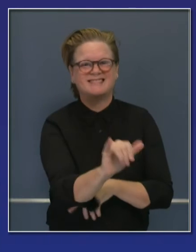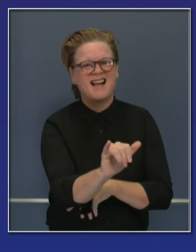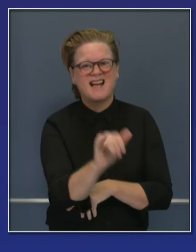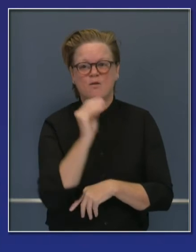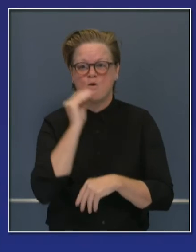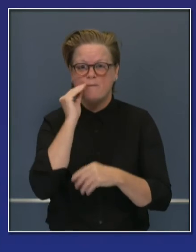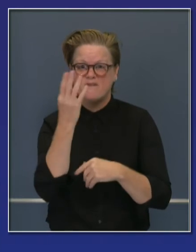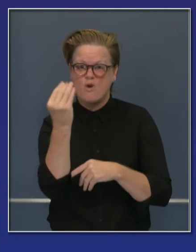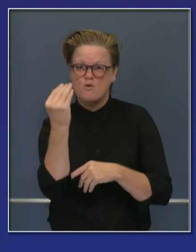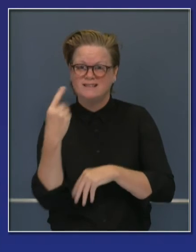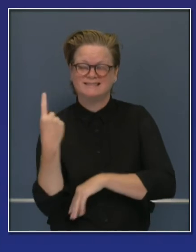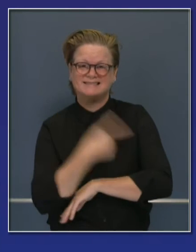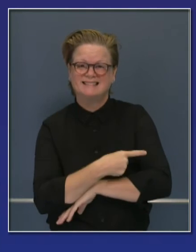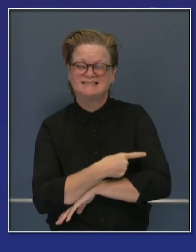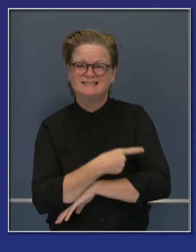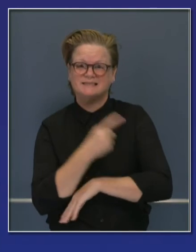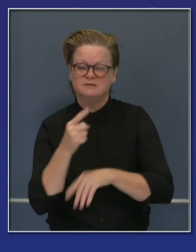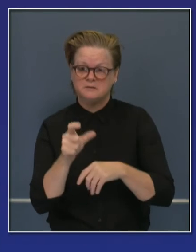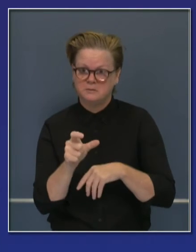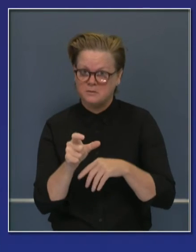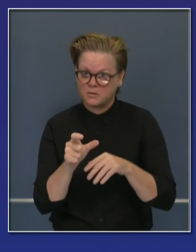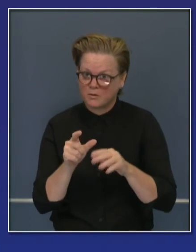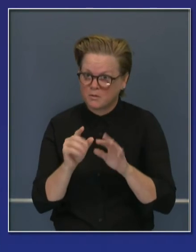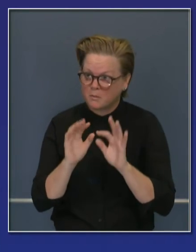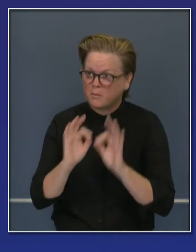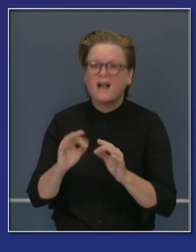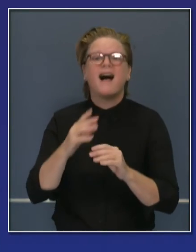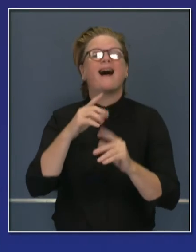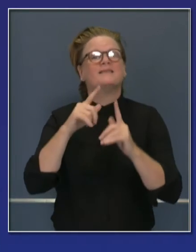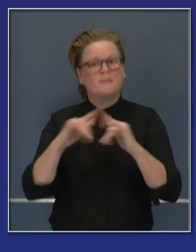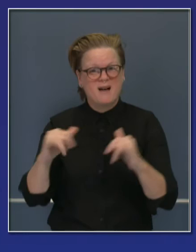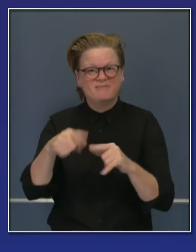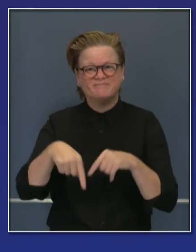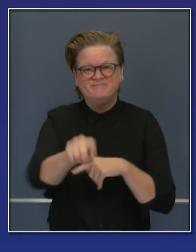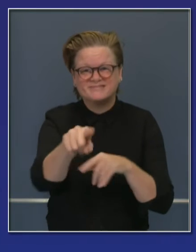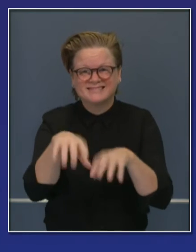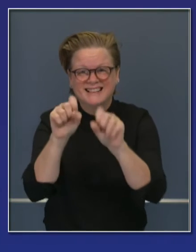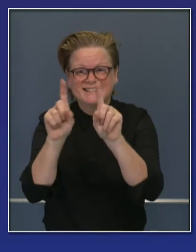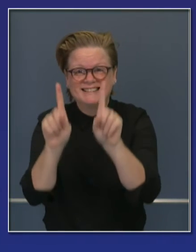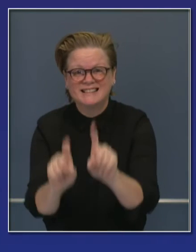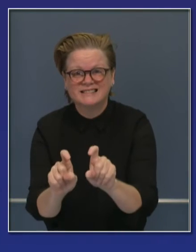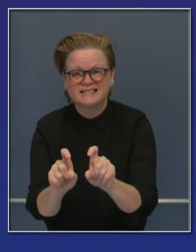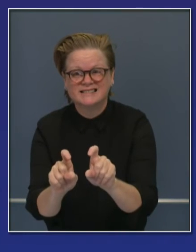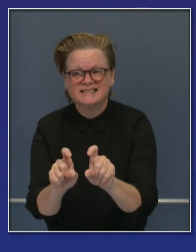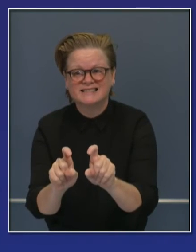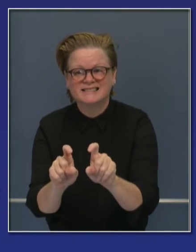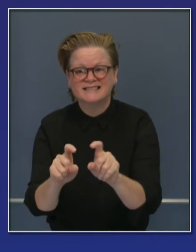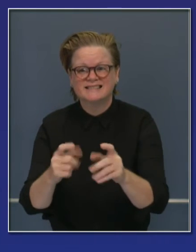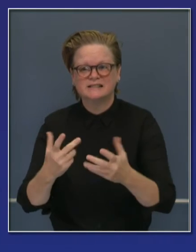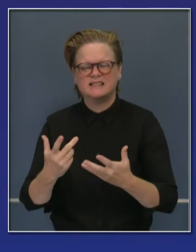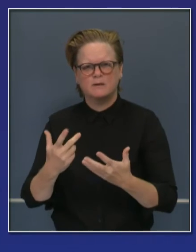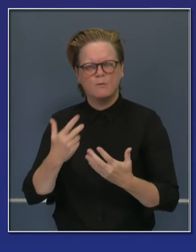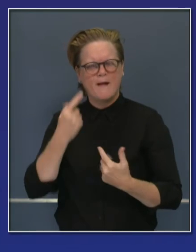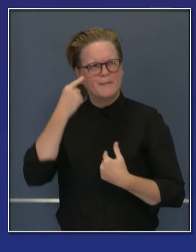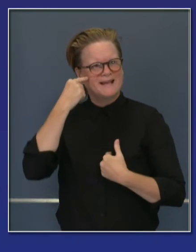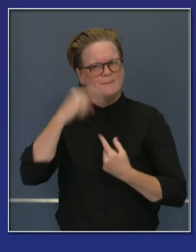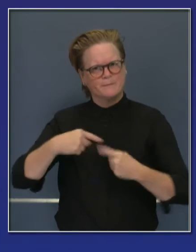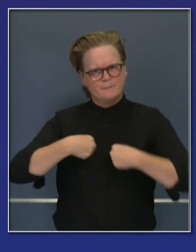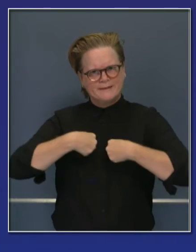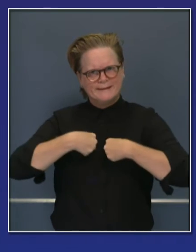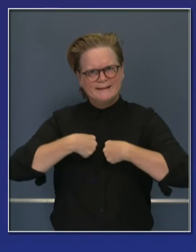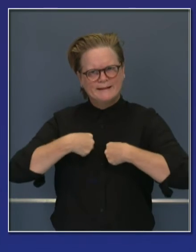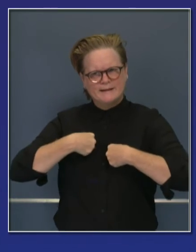get tested and avail yourself to thinking more locally in terms of trying to regionalize and trying to organize